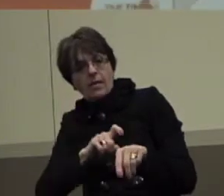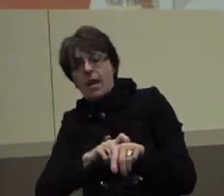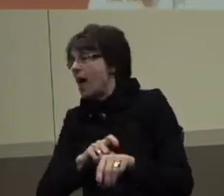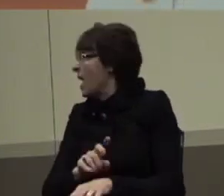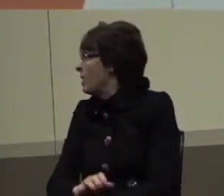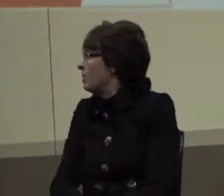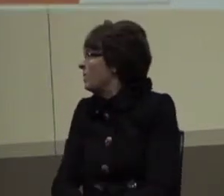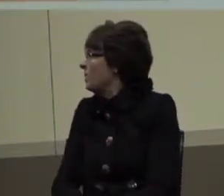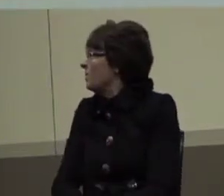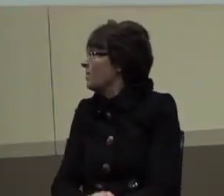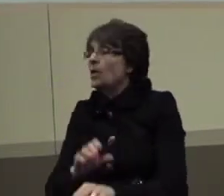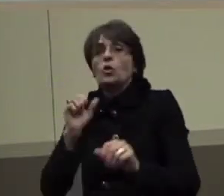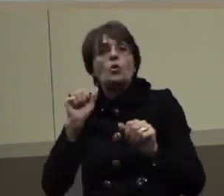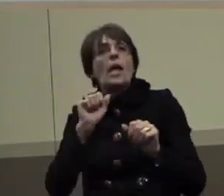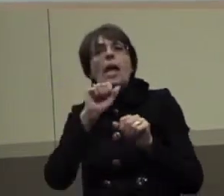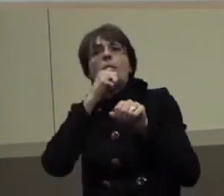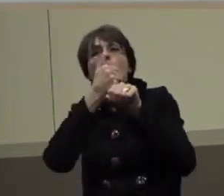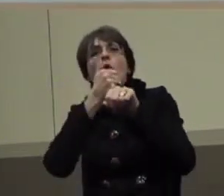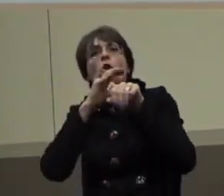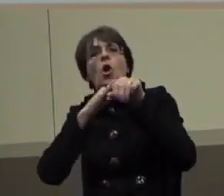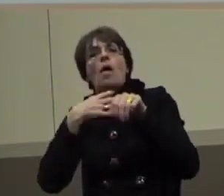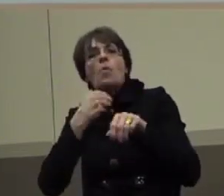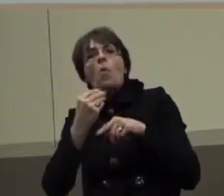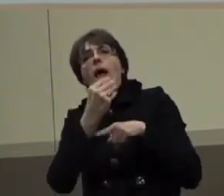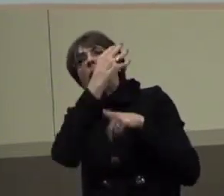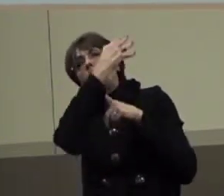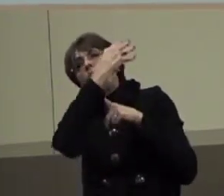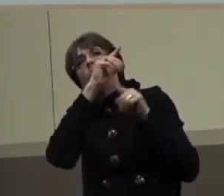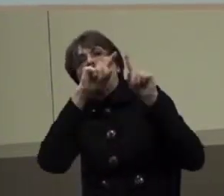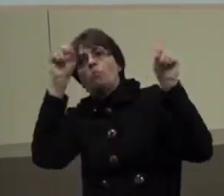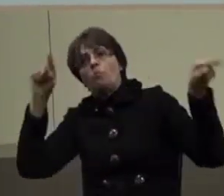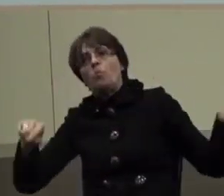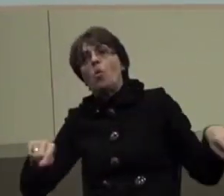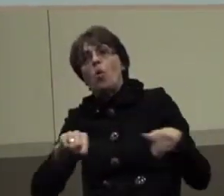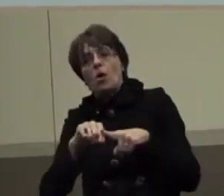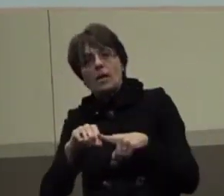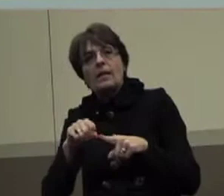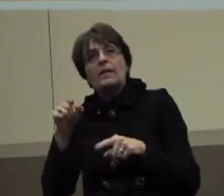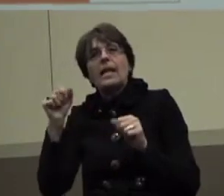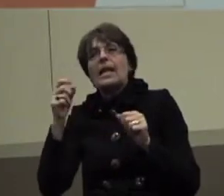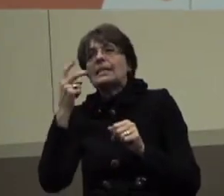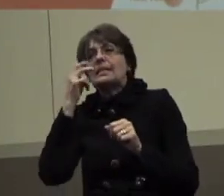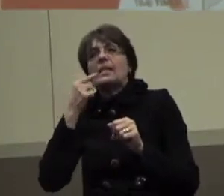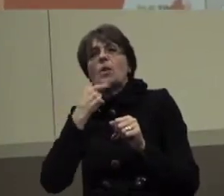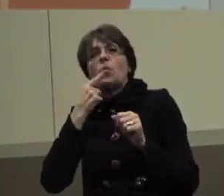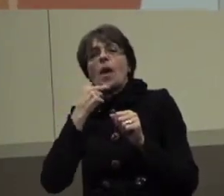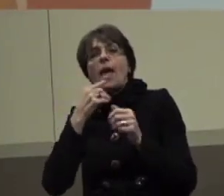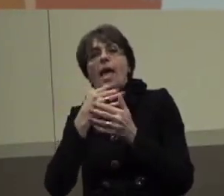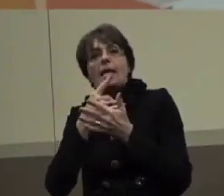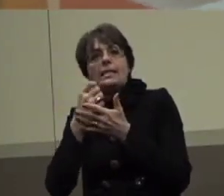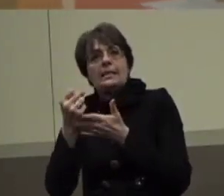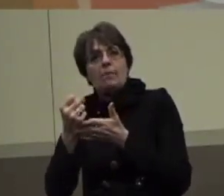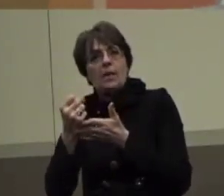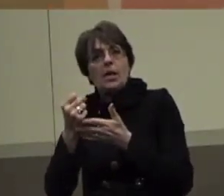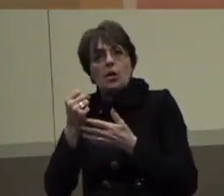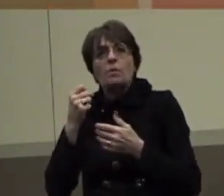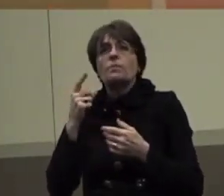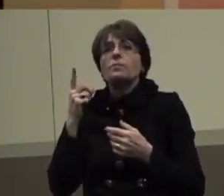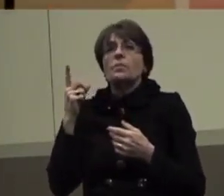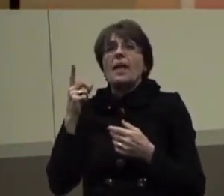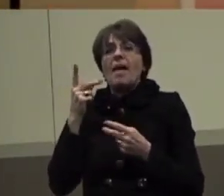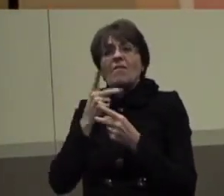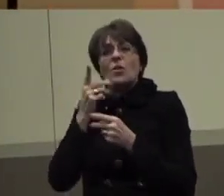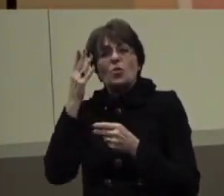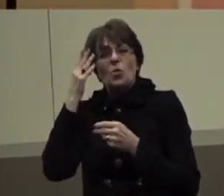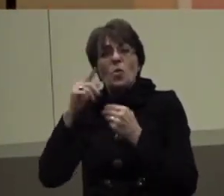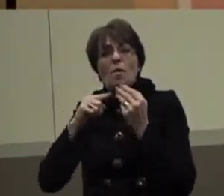can put it on your whiteboard so that it's just up on the board running, and the kids can see the red disappearing. I didn't know if you knew that. I figured you knew about